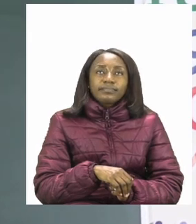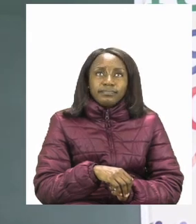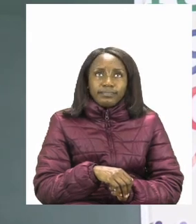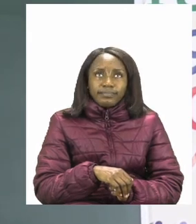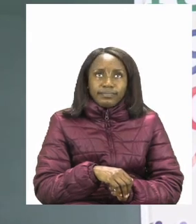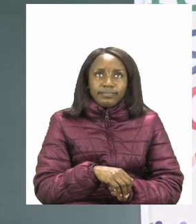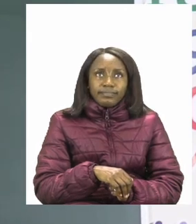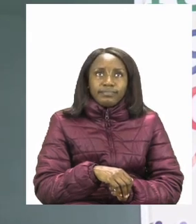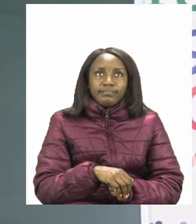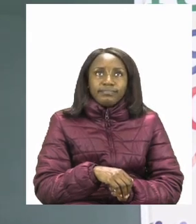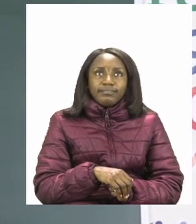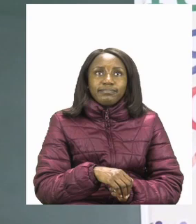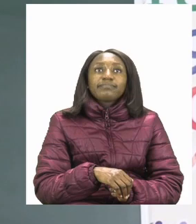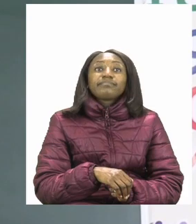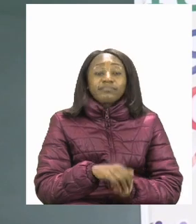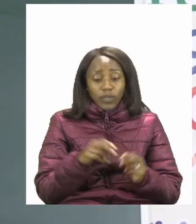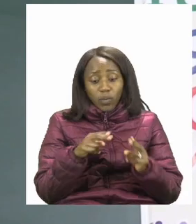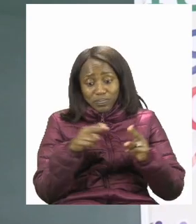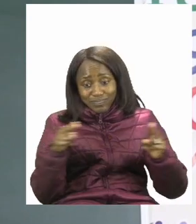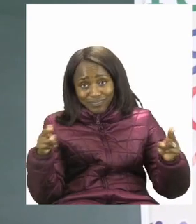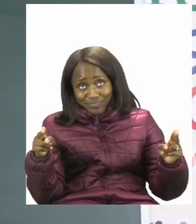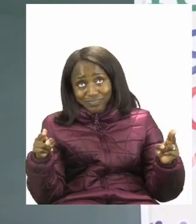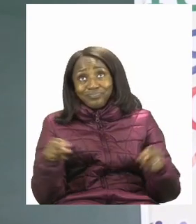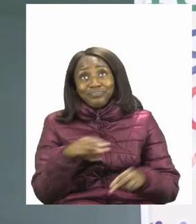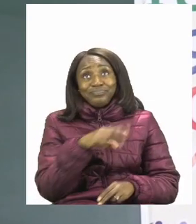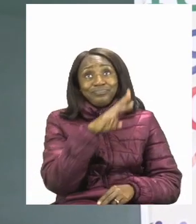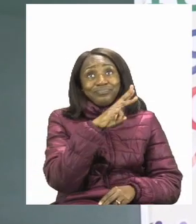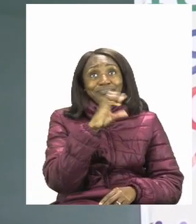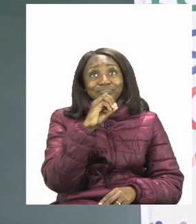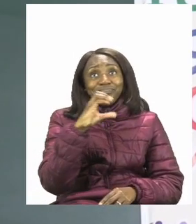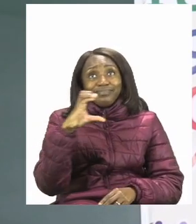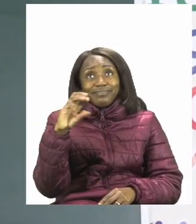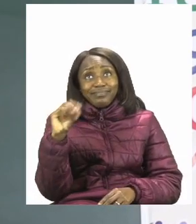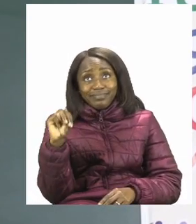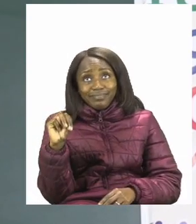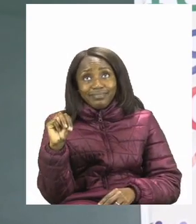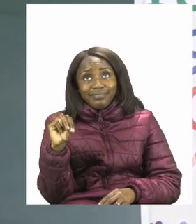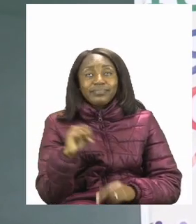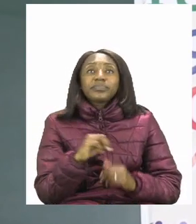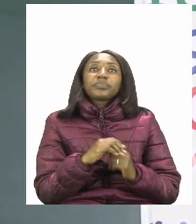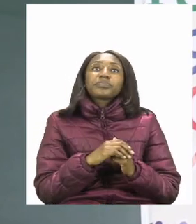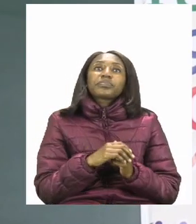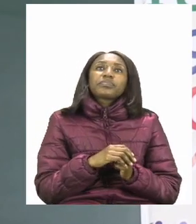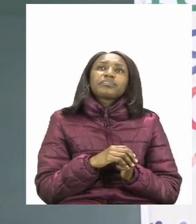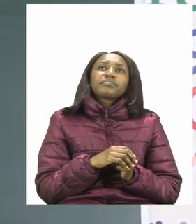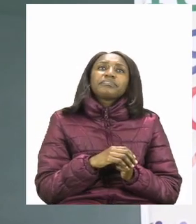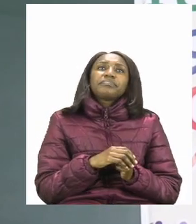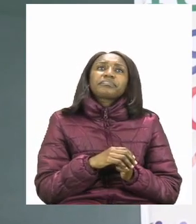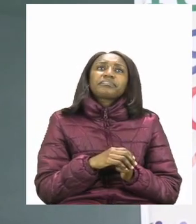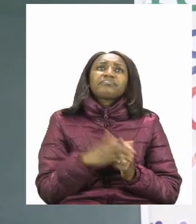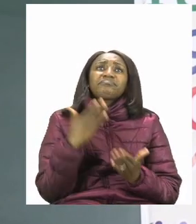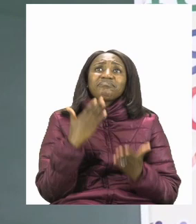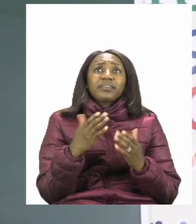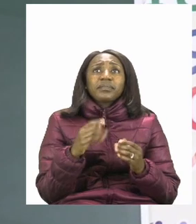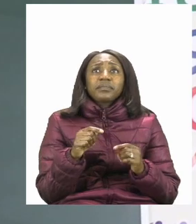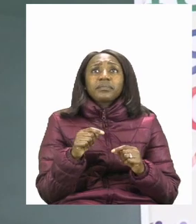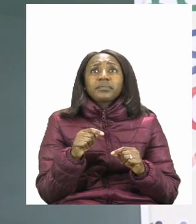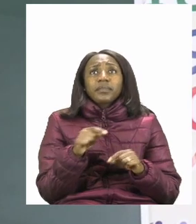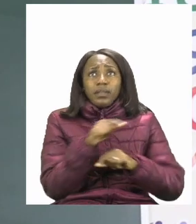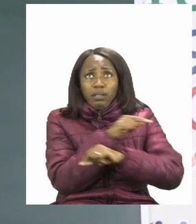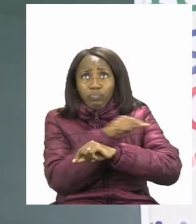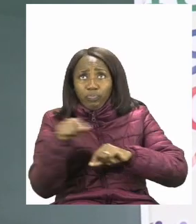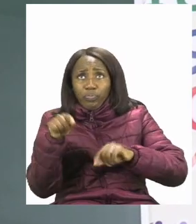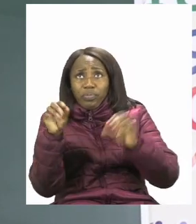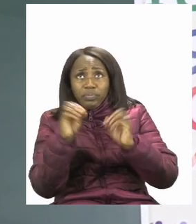centimeters. That is the length of my line. Now let's say there is no line, but I have